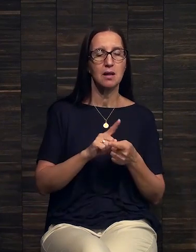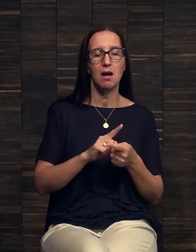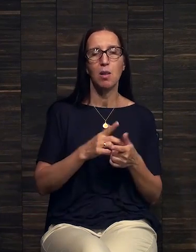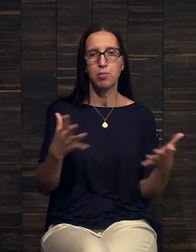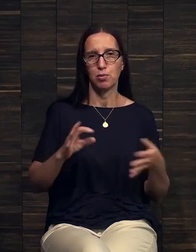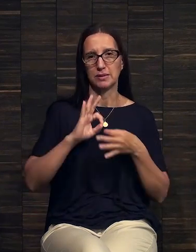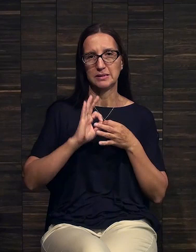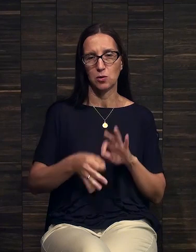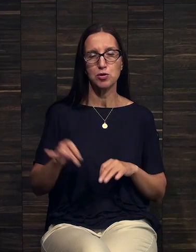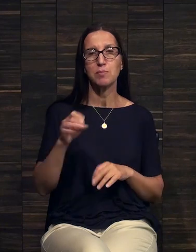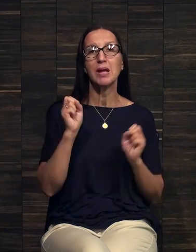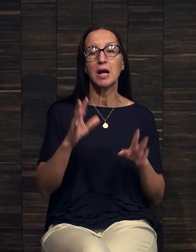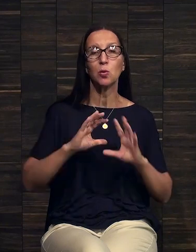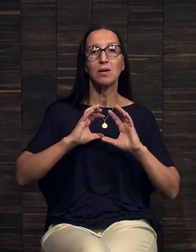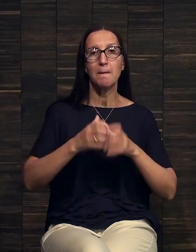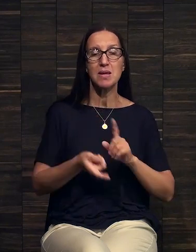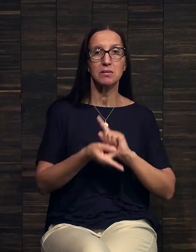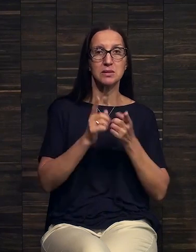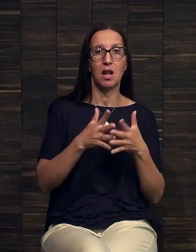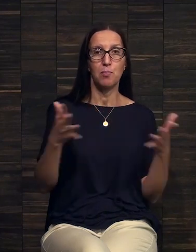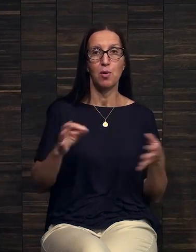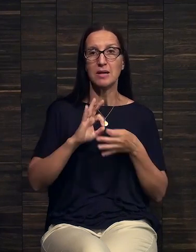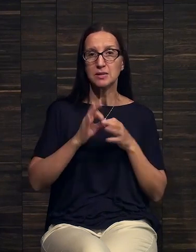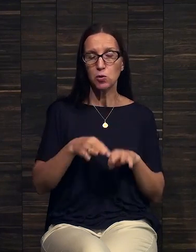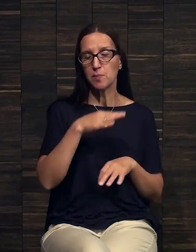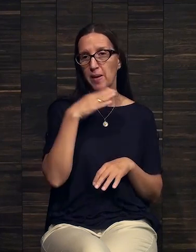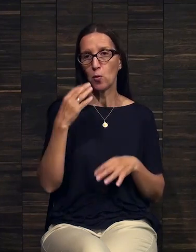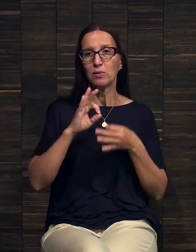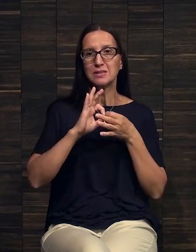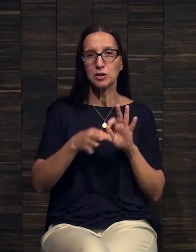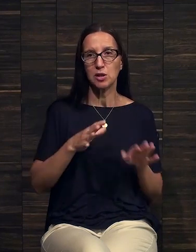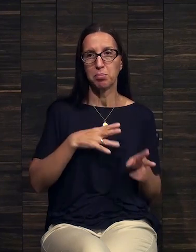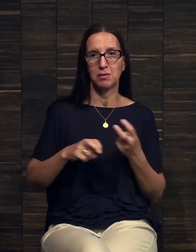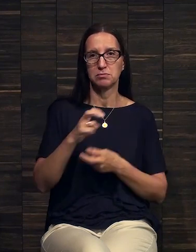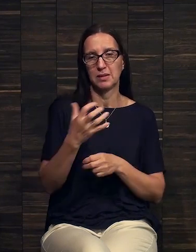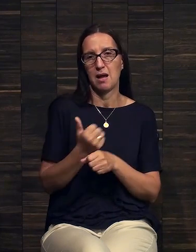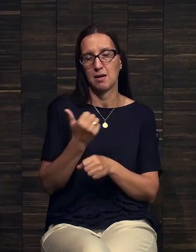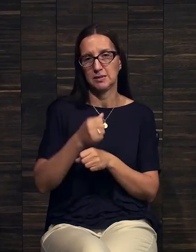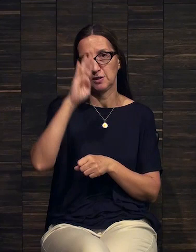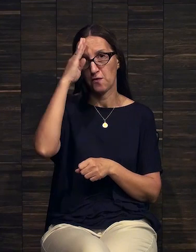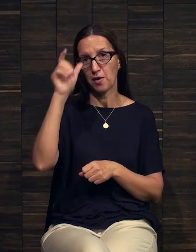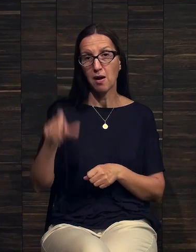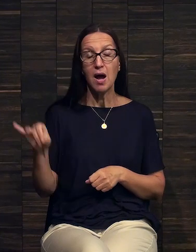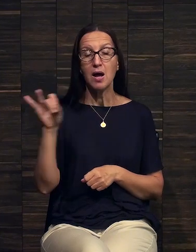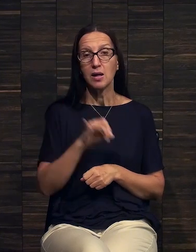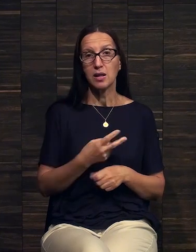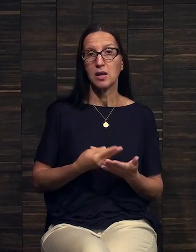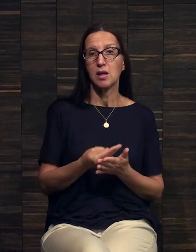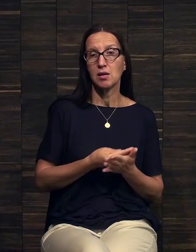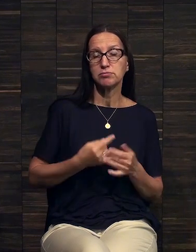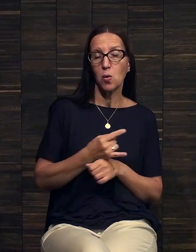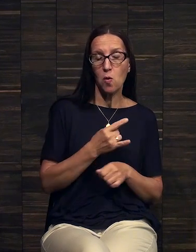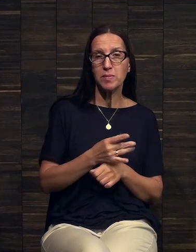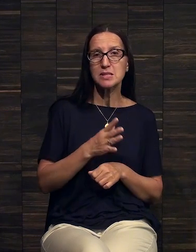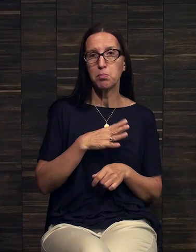Conflict, and the world is becoming increasingly complicated, and it becomes more and more challenging